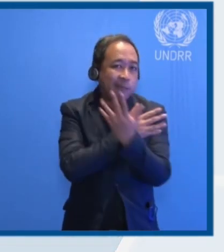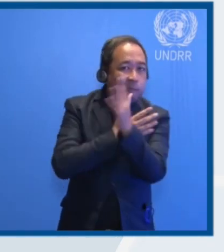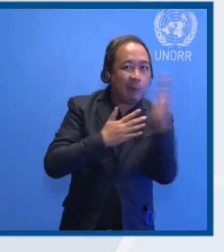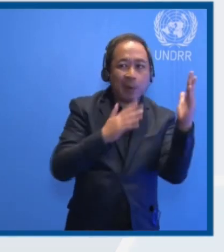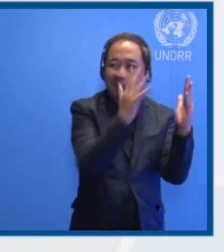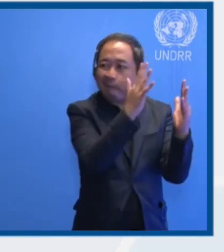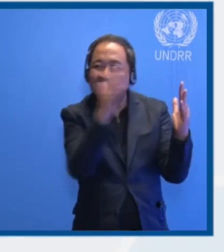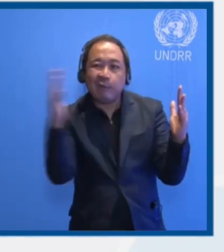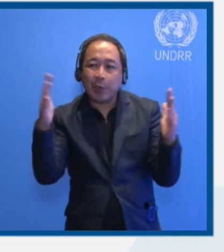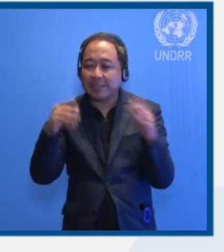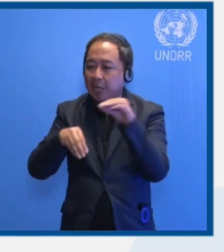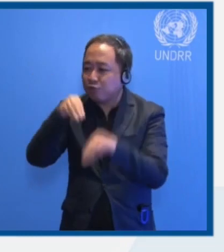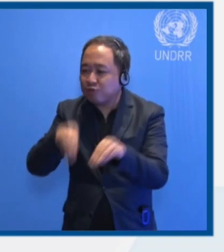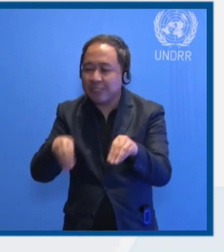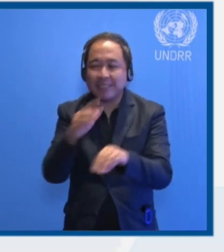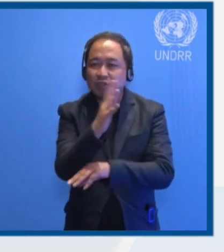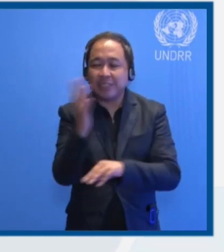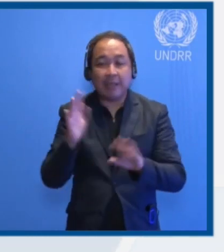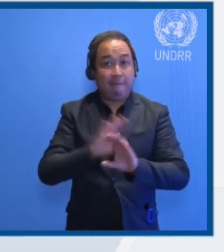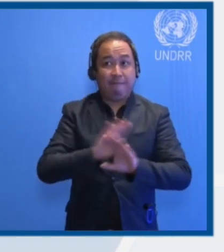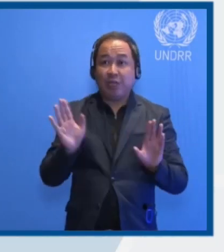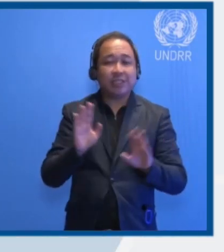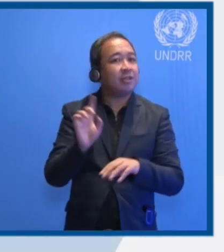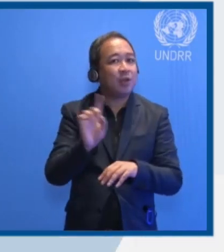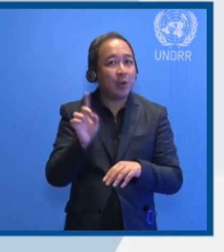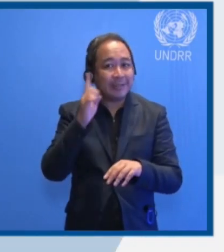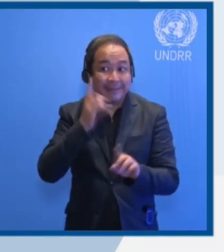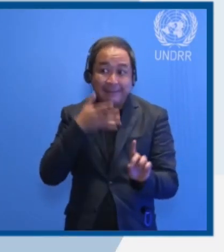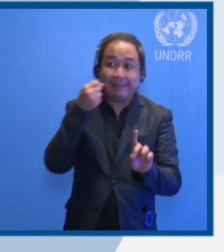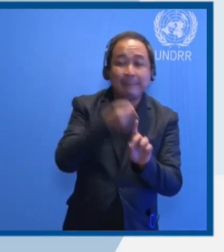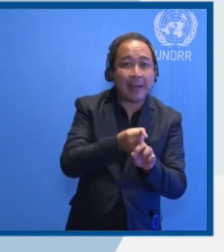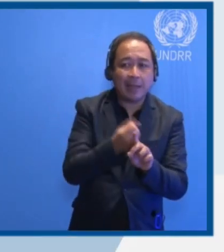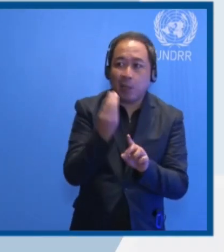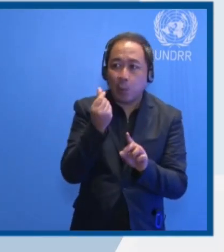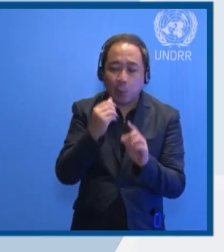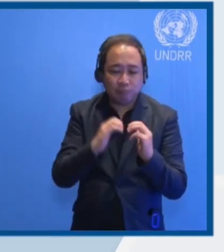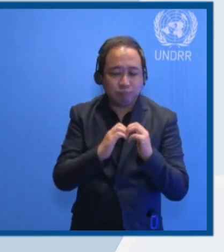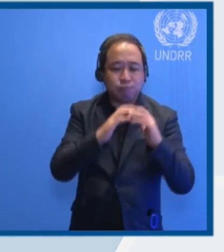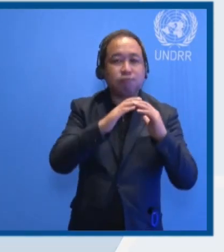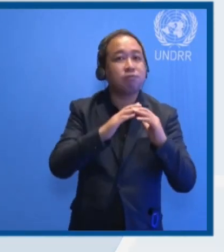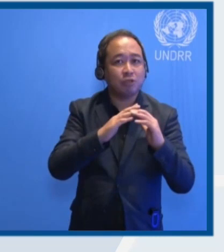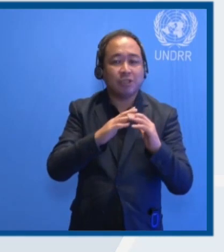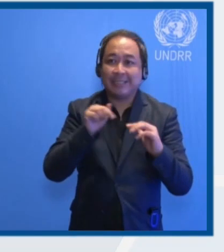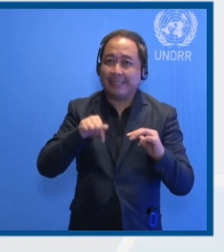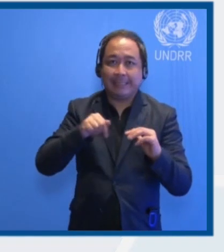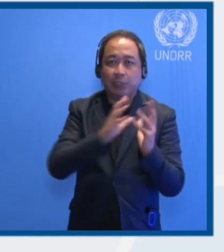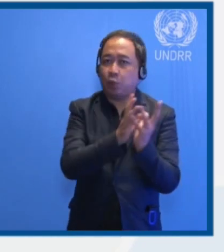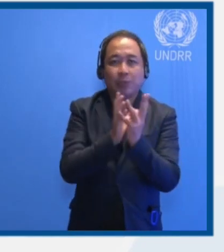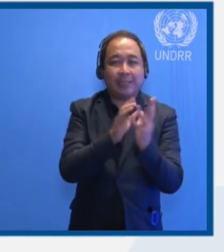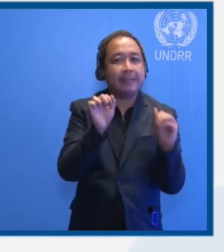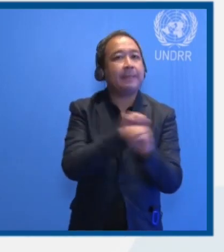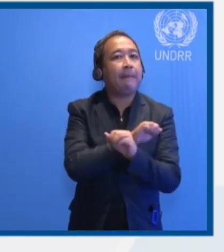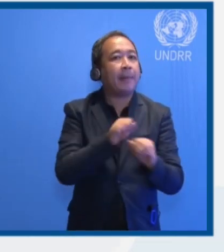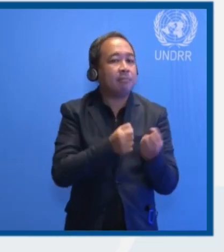not provide any catalyst for microeconomic development of these communities that needs to have this resilience